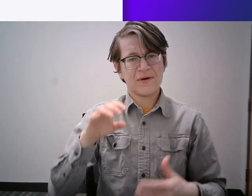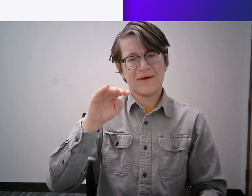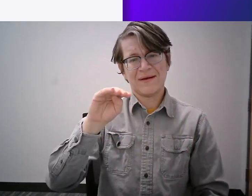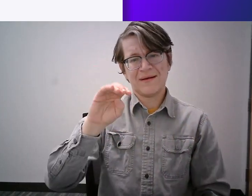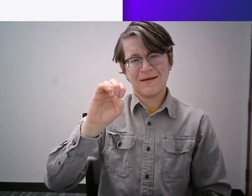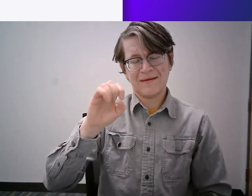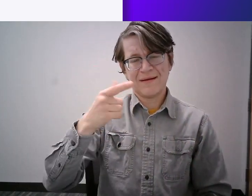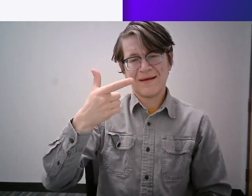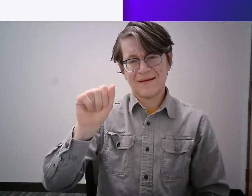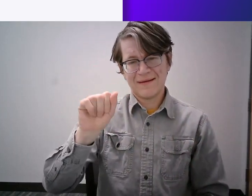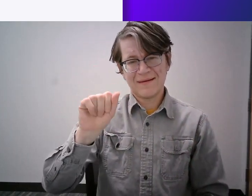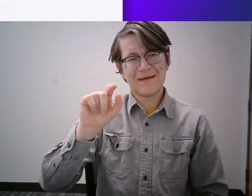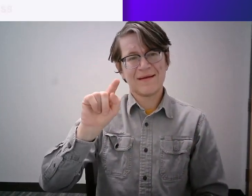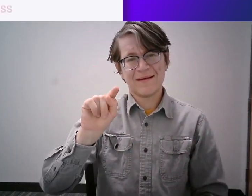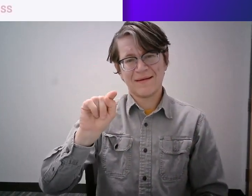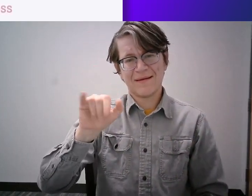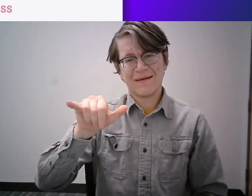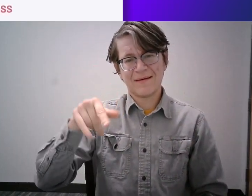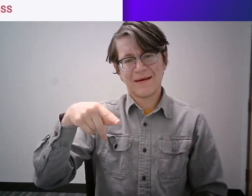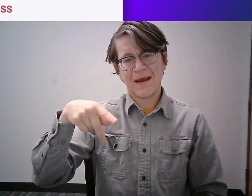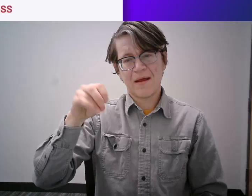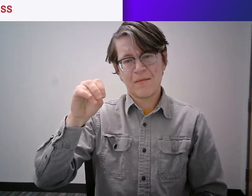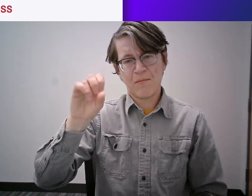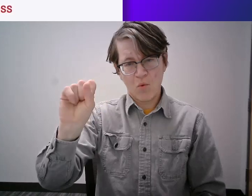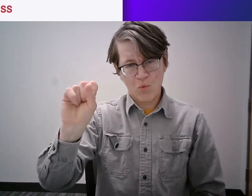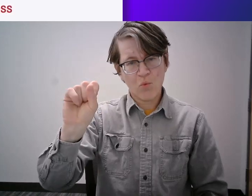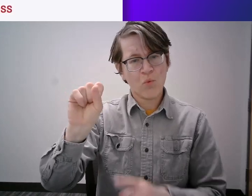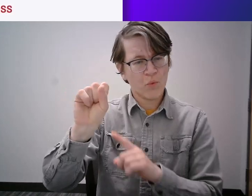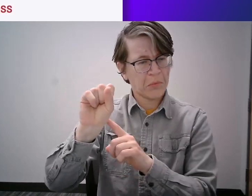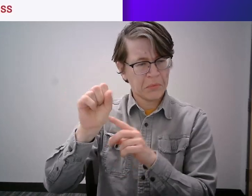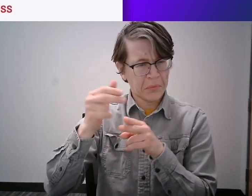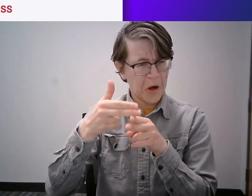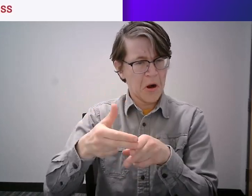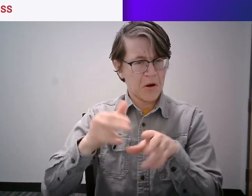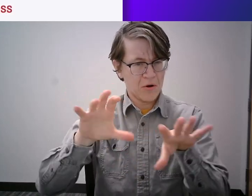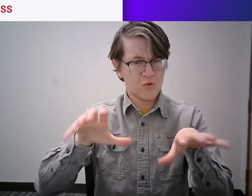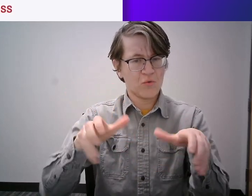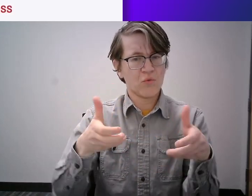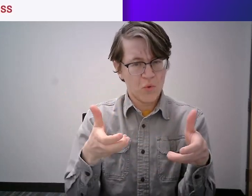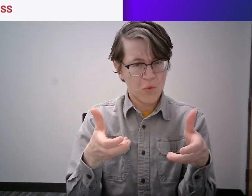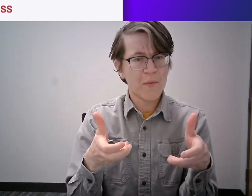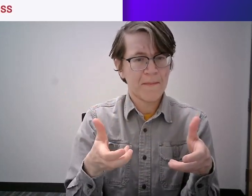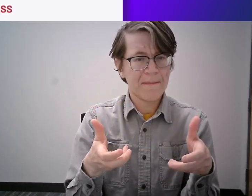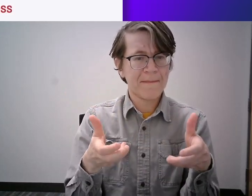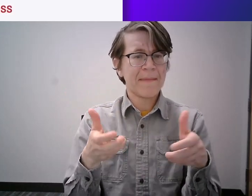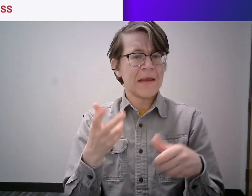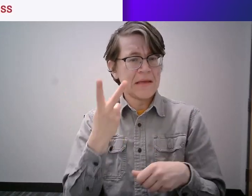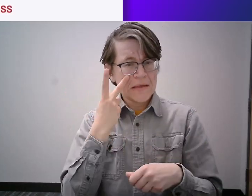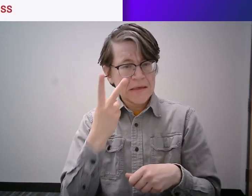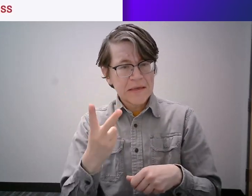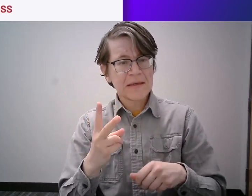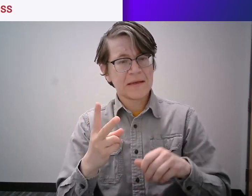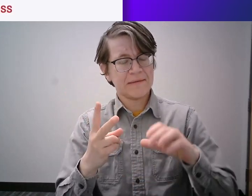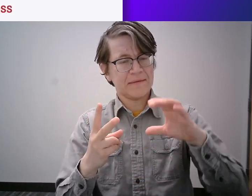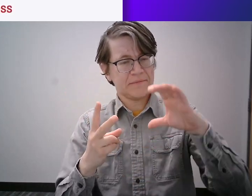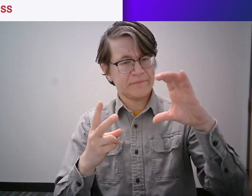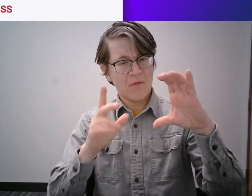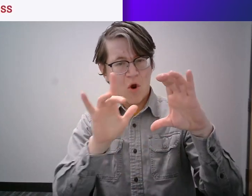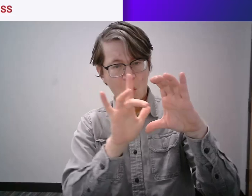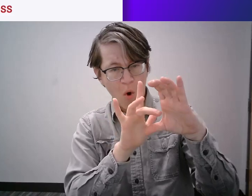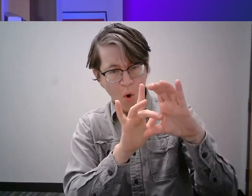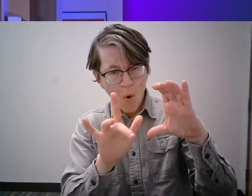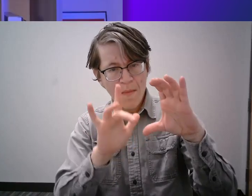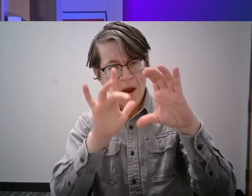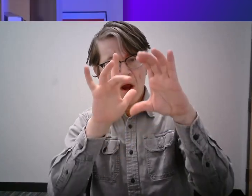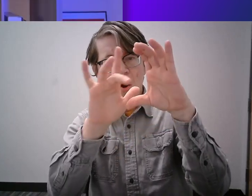The dynamic form model shows here with the open apertures and the slightly angled diagonal stress. This is where we